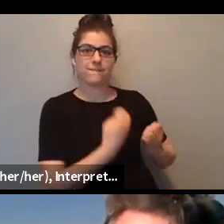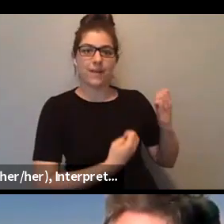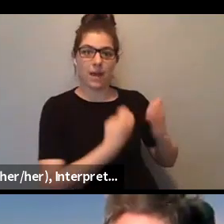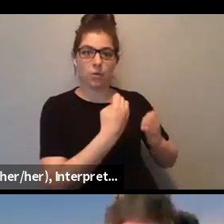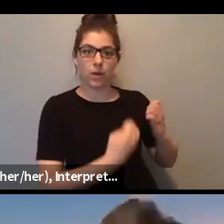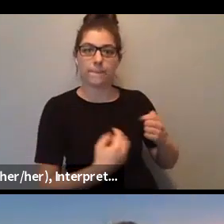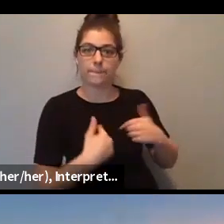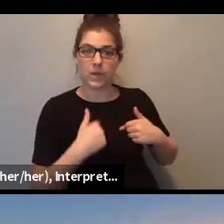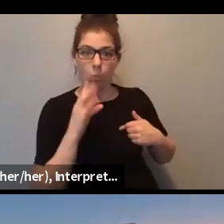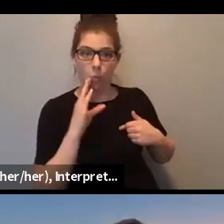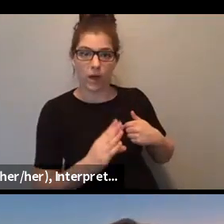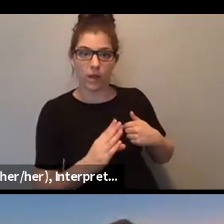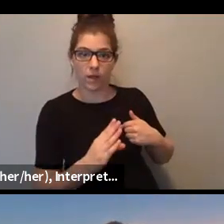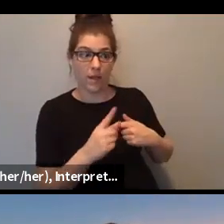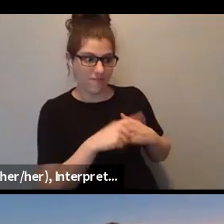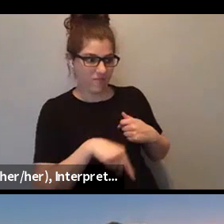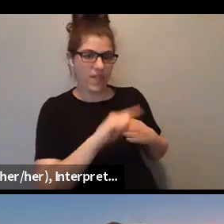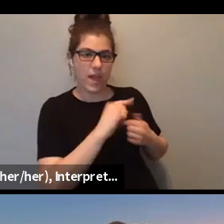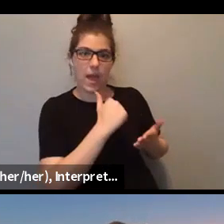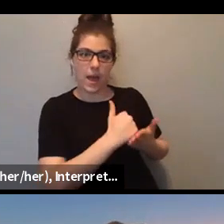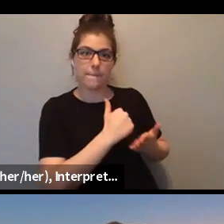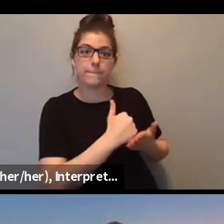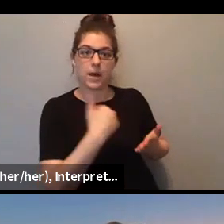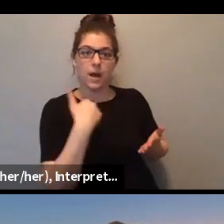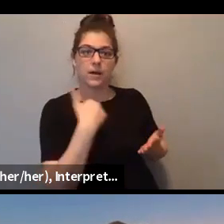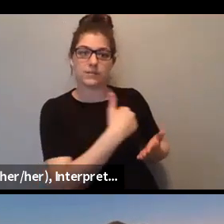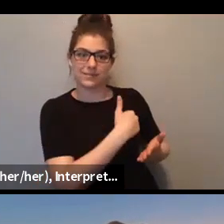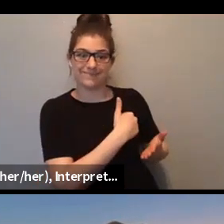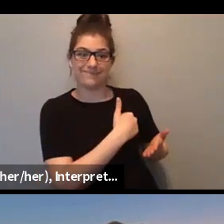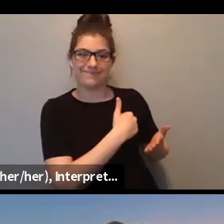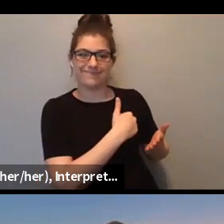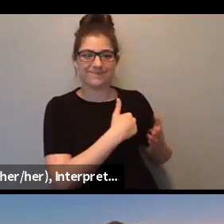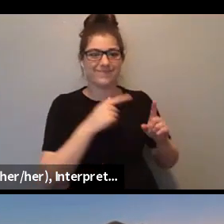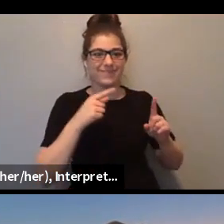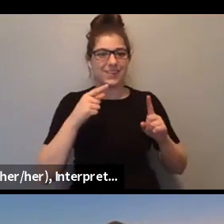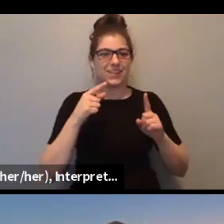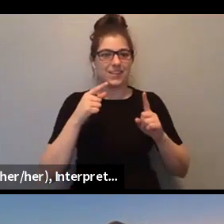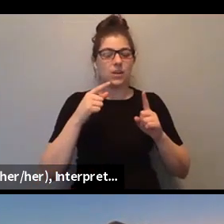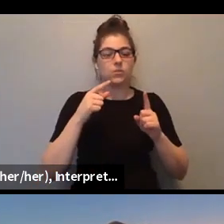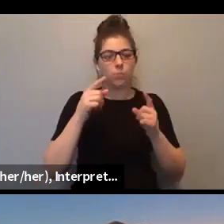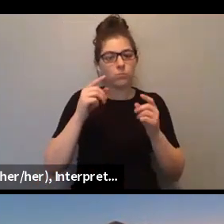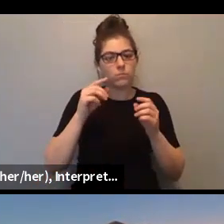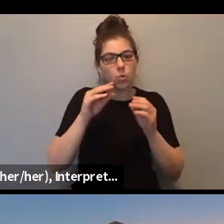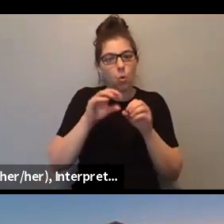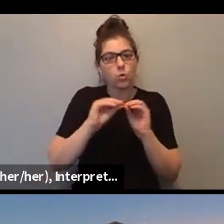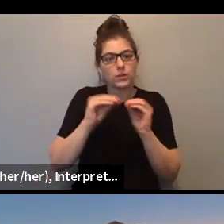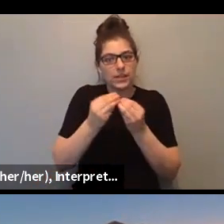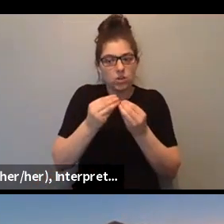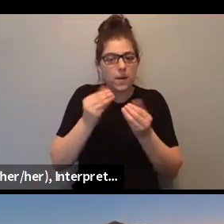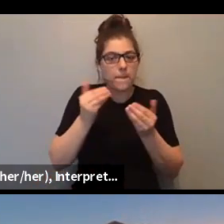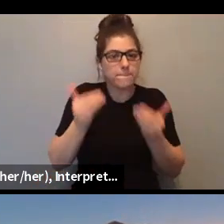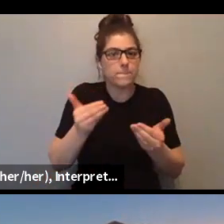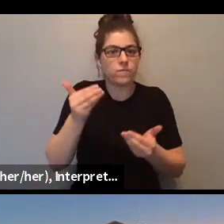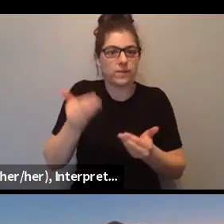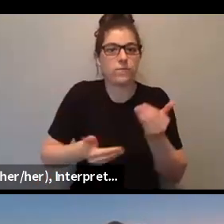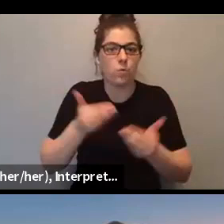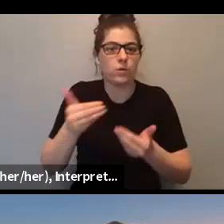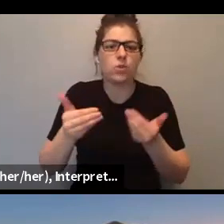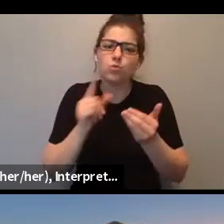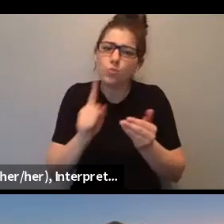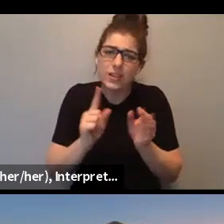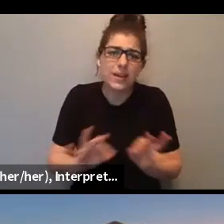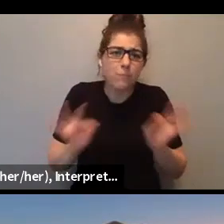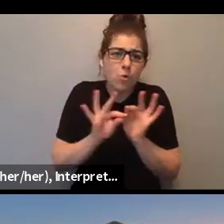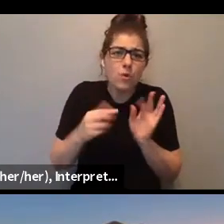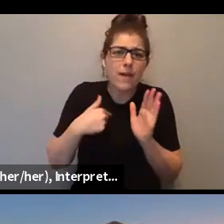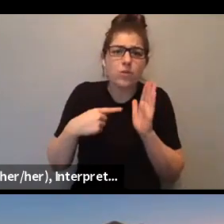us, you know, continue the, move the organization forward. So I believe it's, you know, it's important to have representation there,